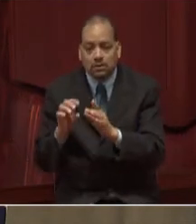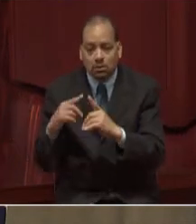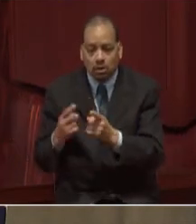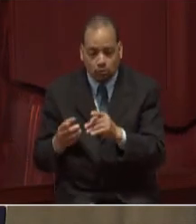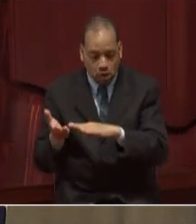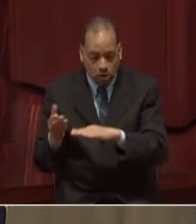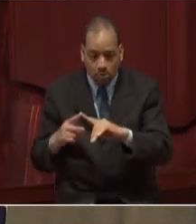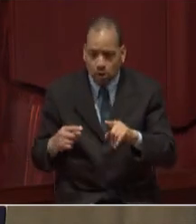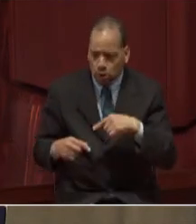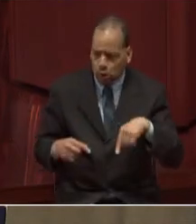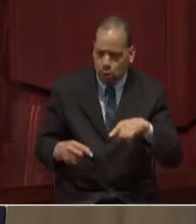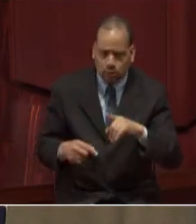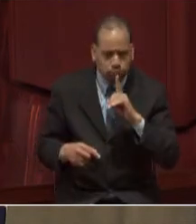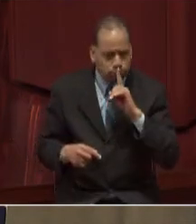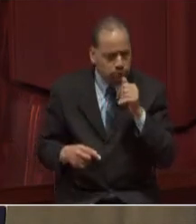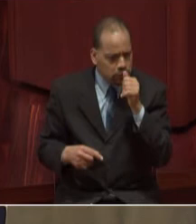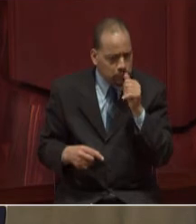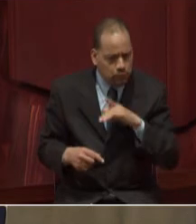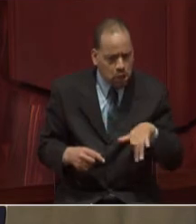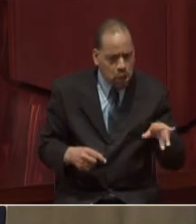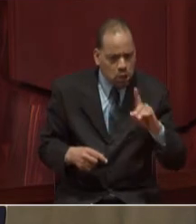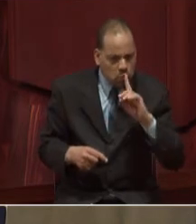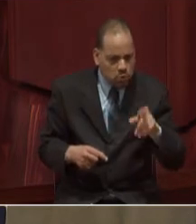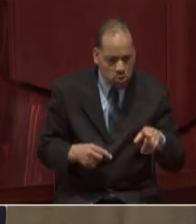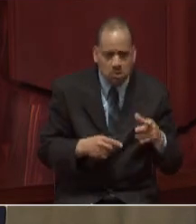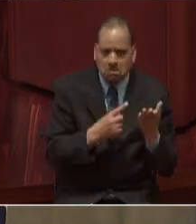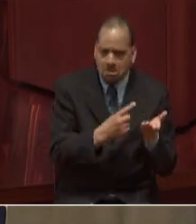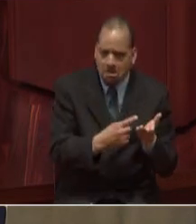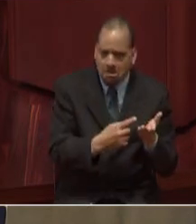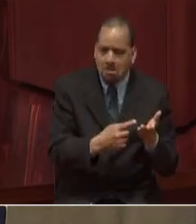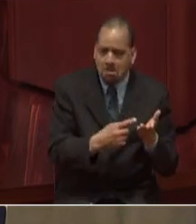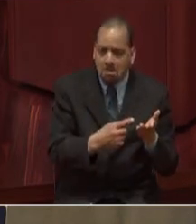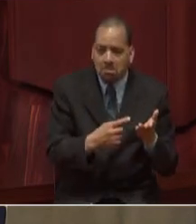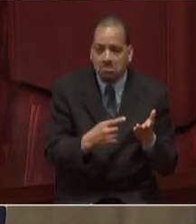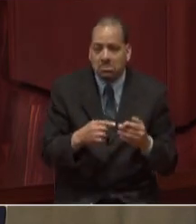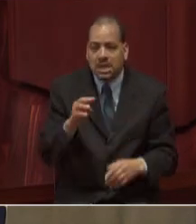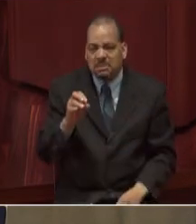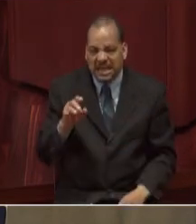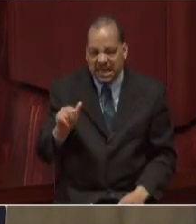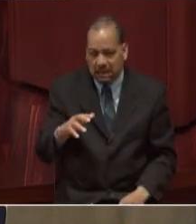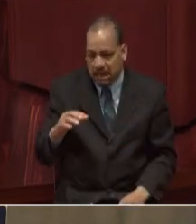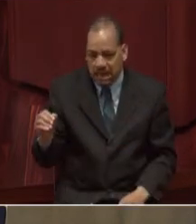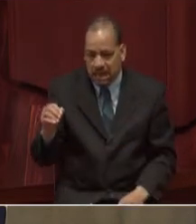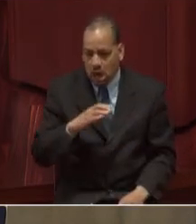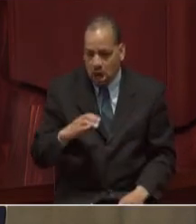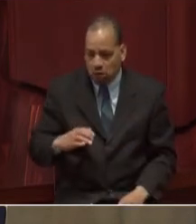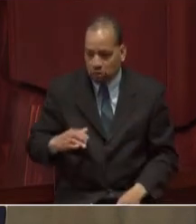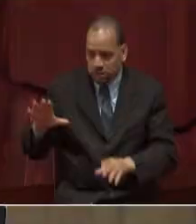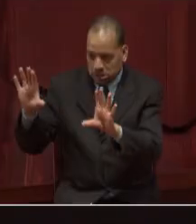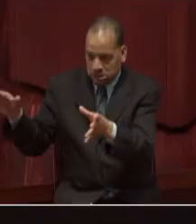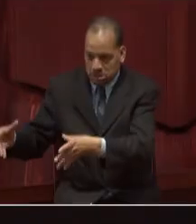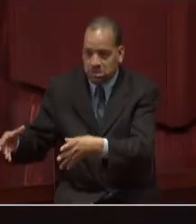secret back-channel trips where you were doing the real heart of the negotiation was here, but the media and Congress and everybody could focus there. And you